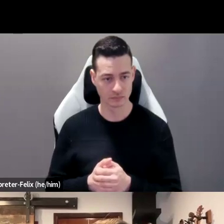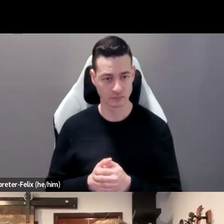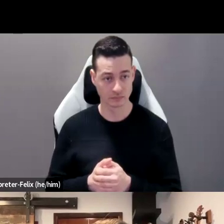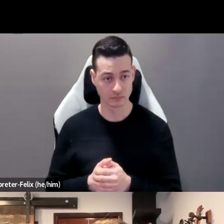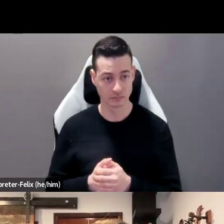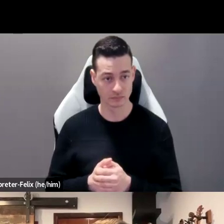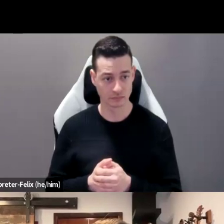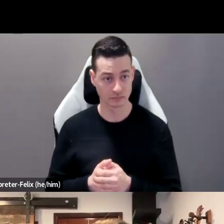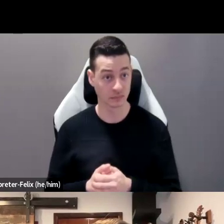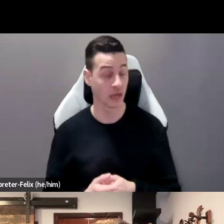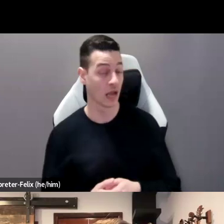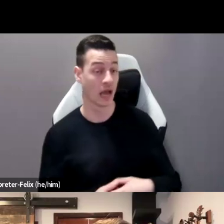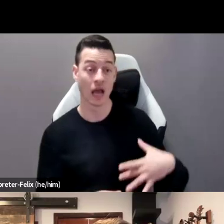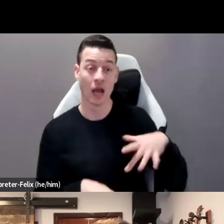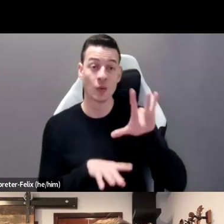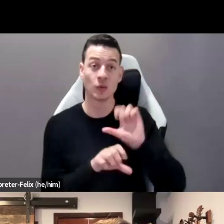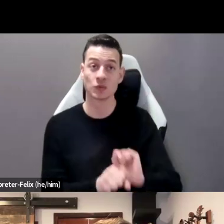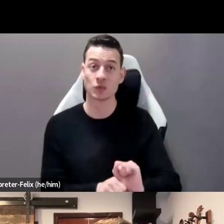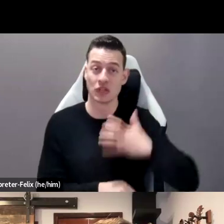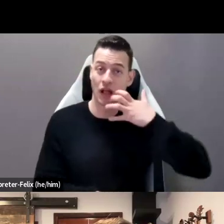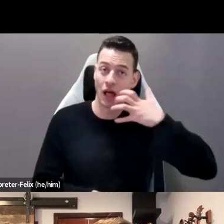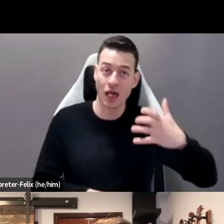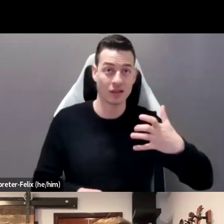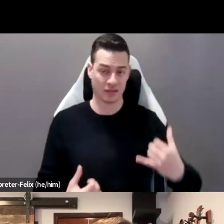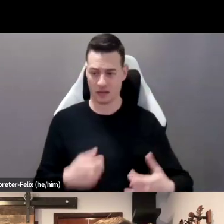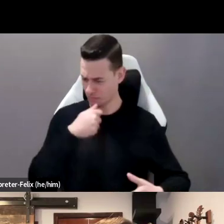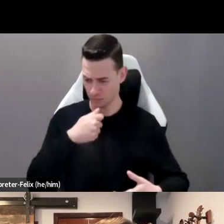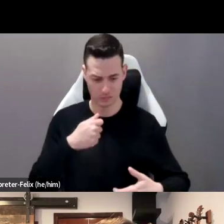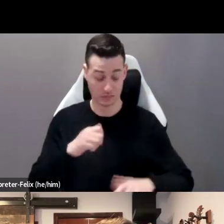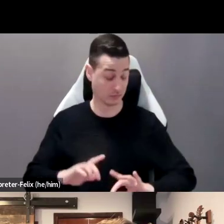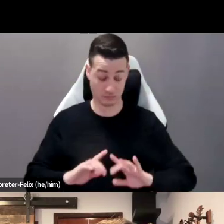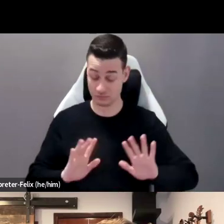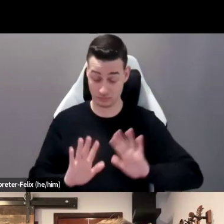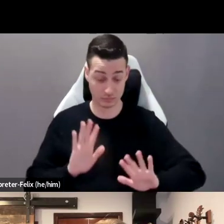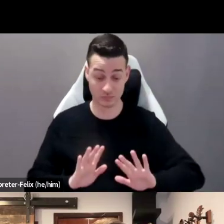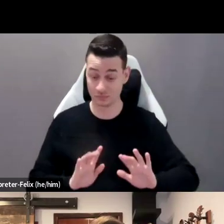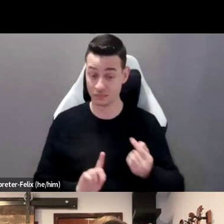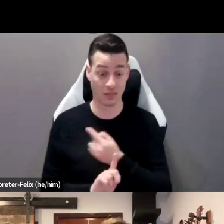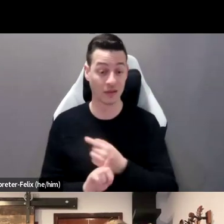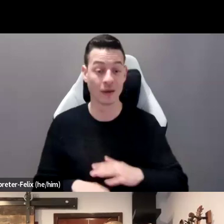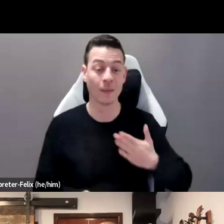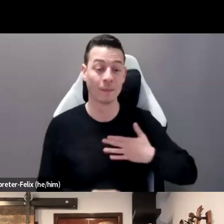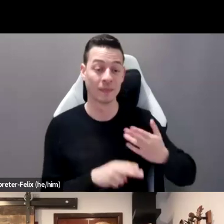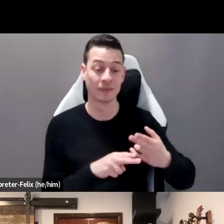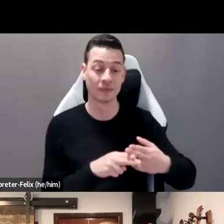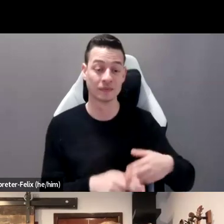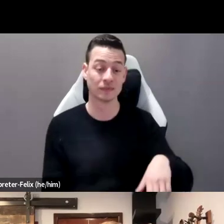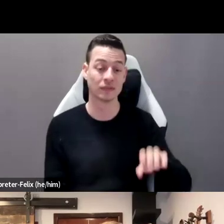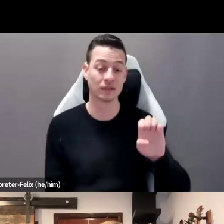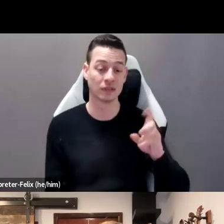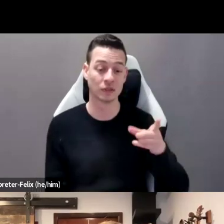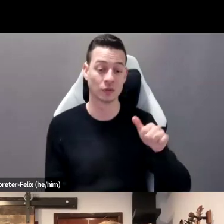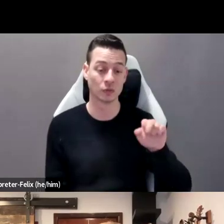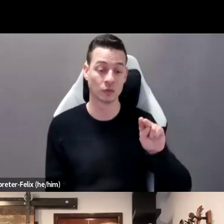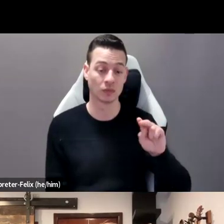So used to projecting my voice that the idea of using a microphone threw me off. My name's Edwin Gonzalez. My pronouns are he and him. I am a student at